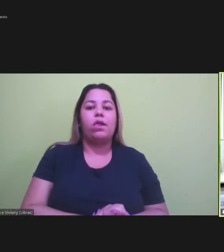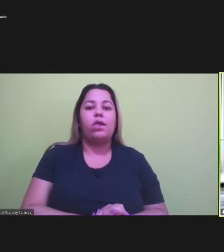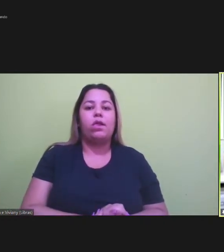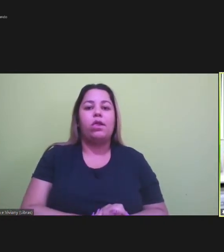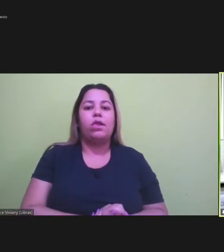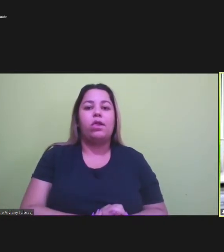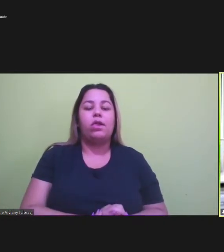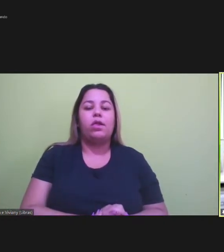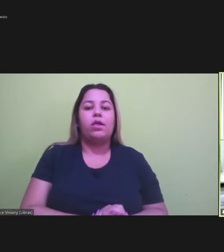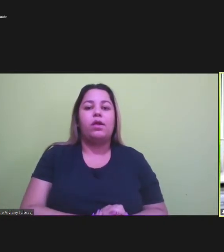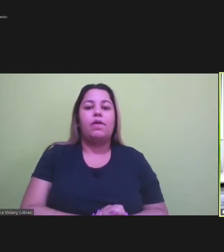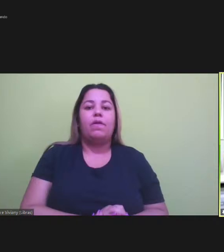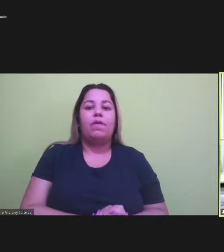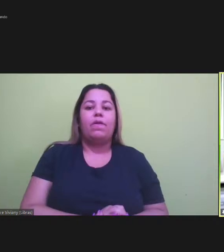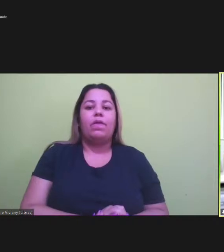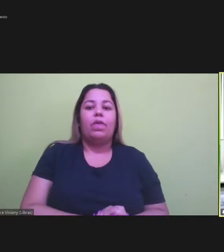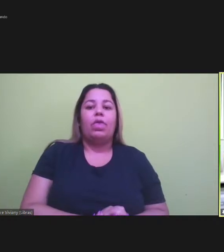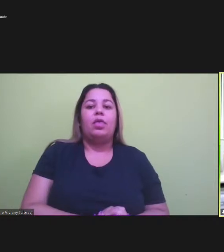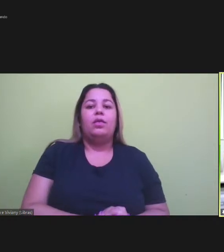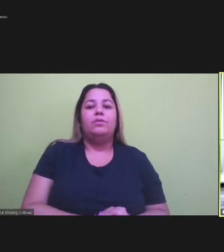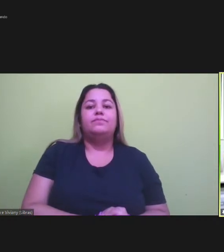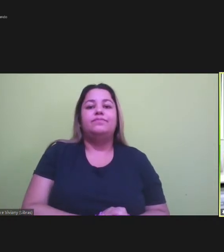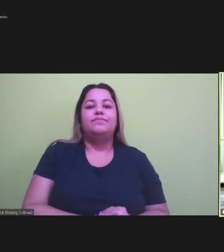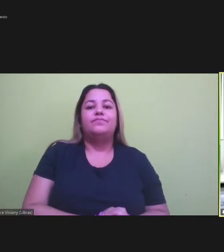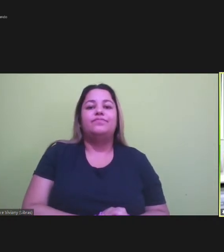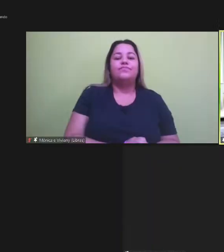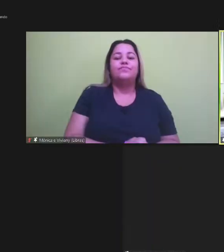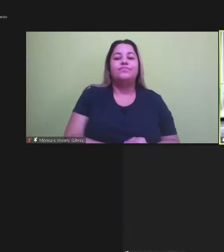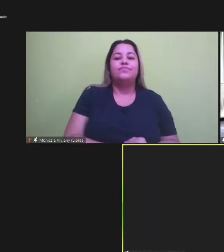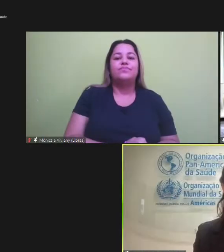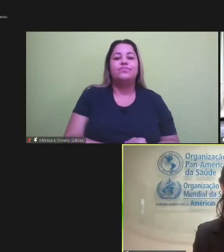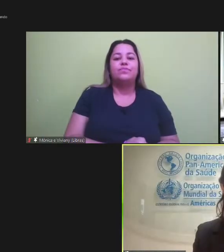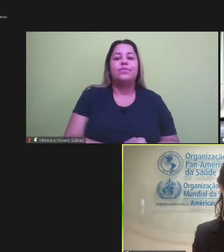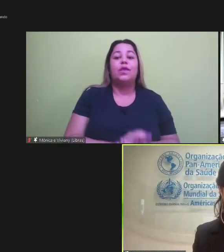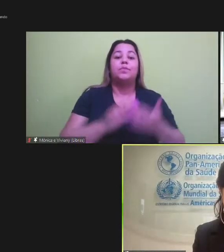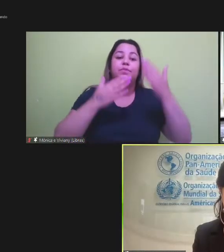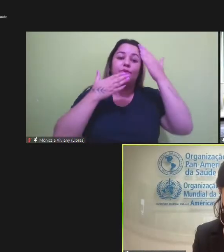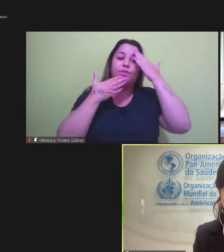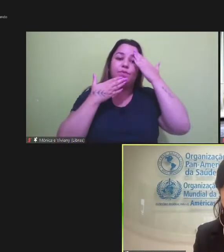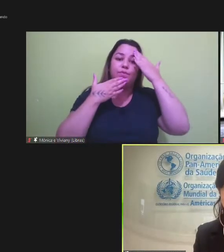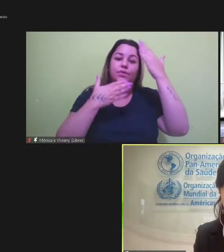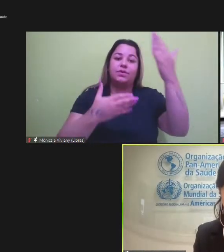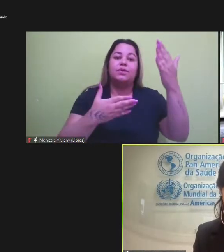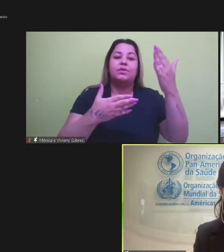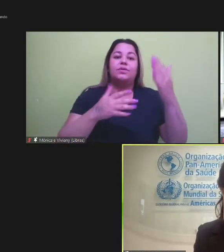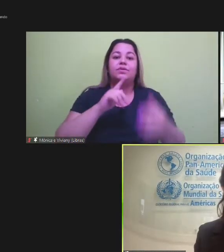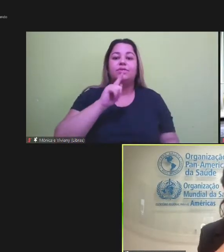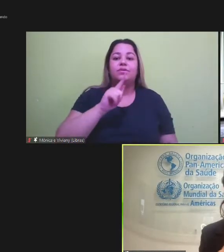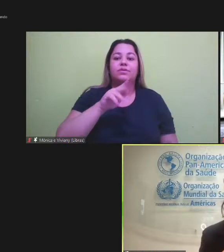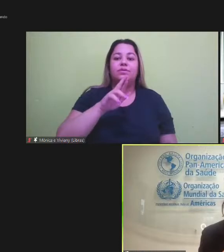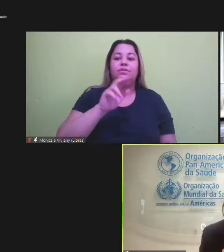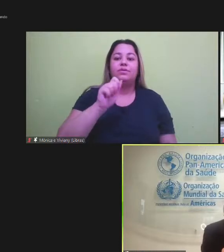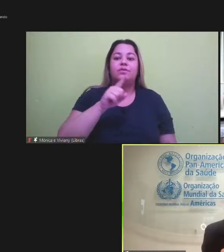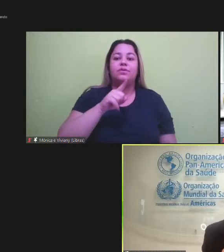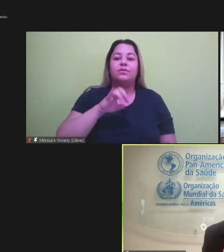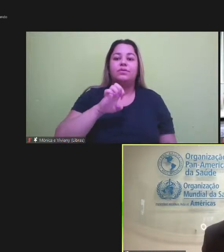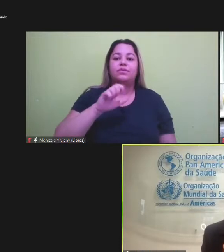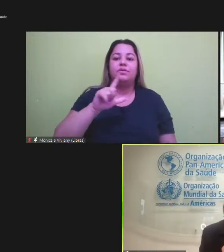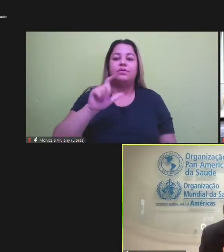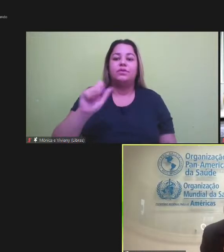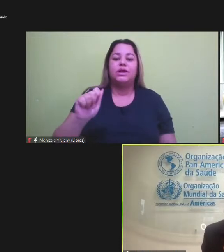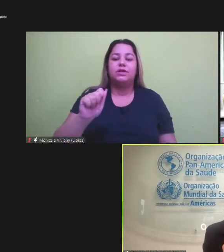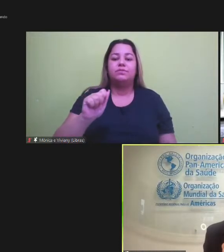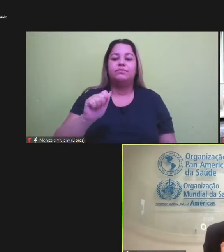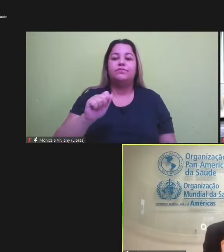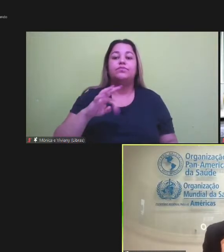about. Gabi, ó. I finished on time. Thank you very much, Graziela,